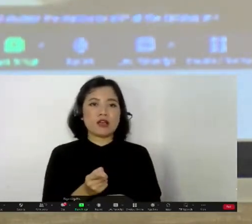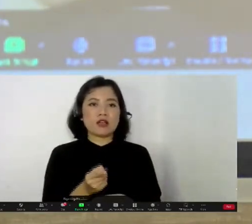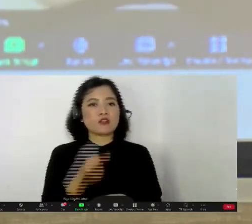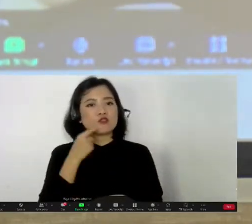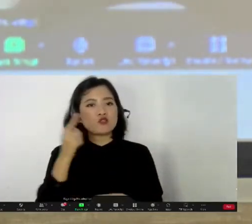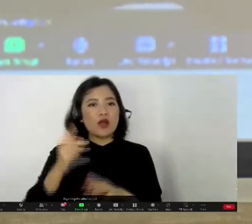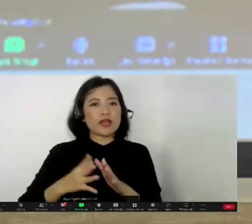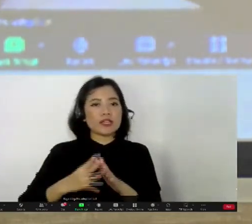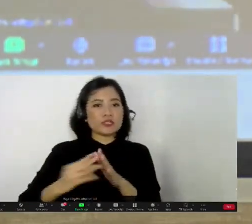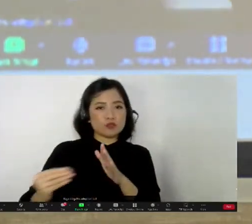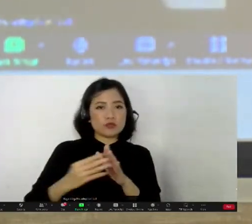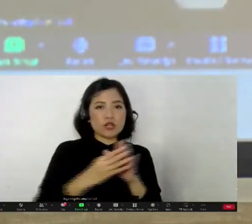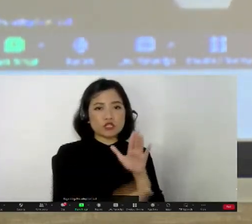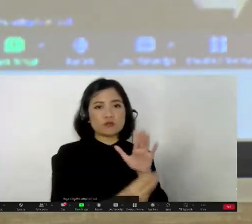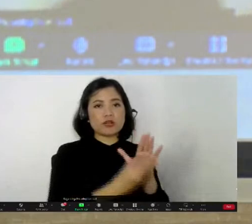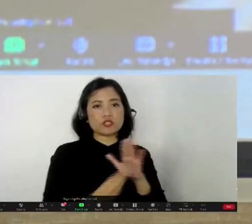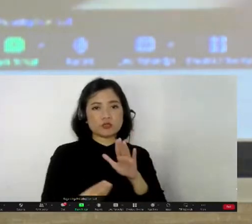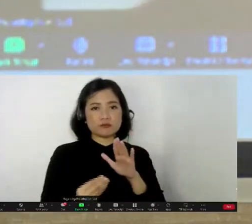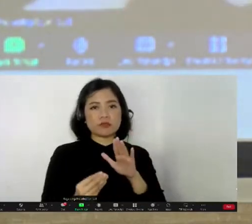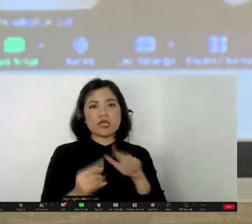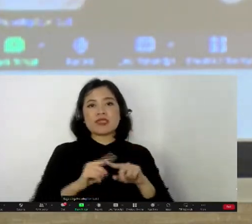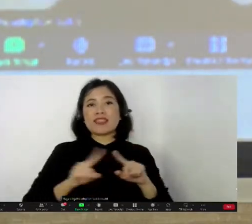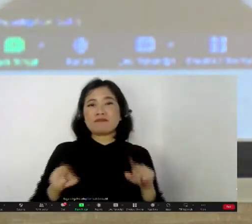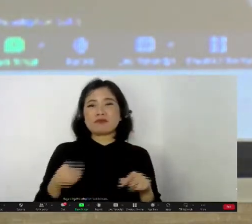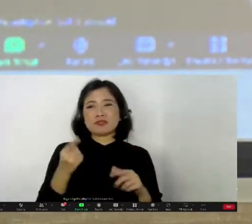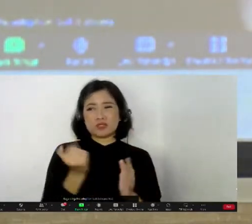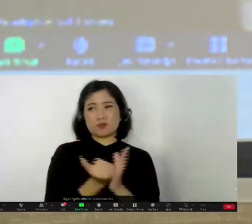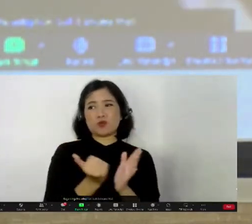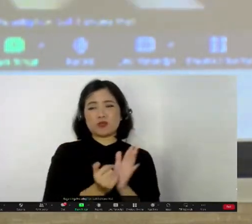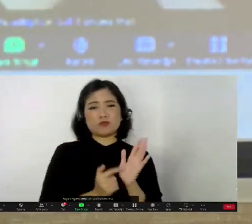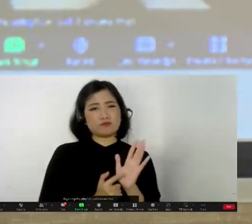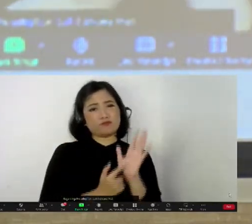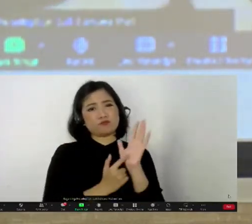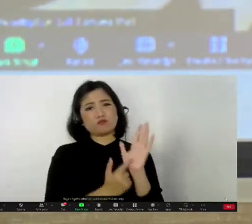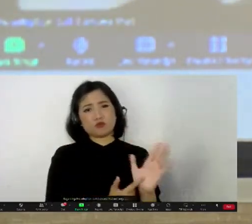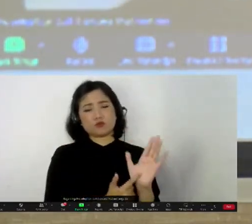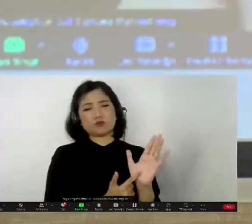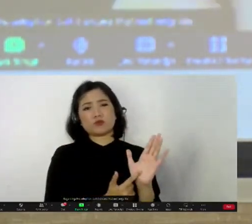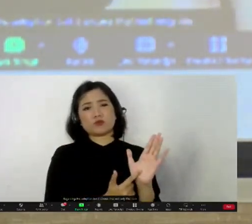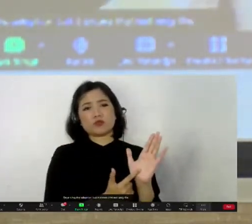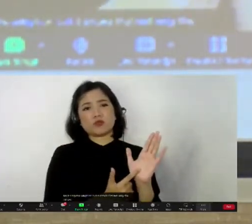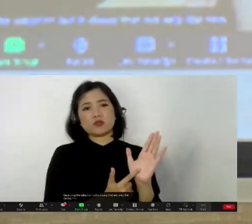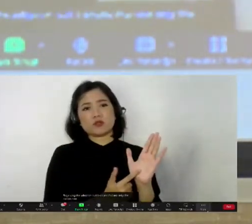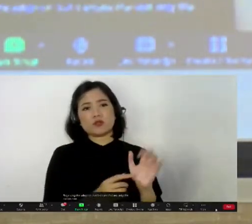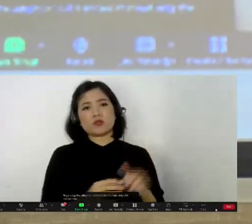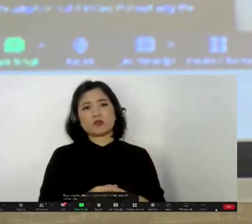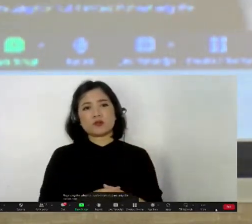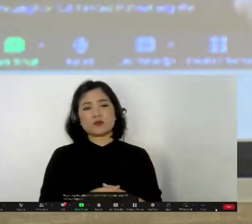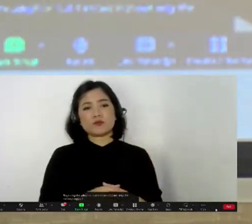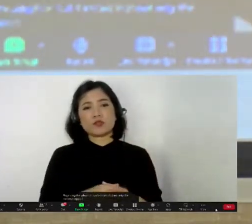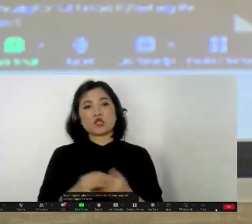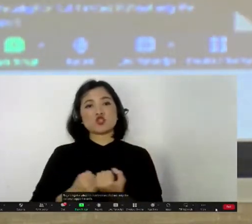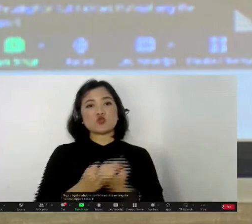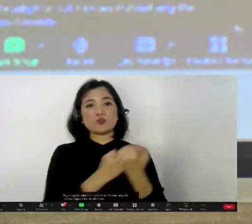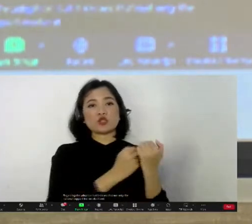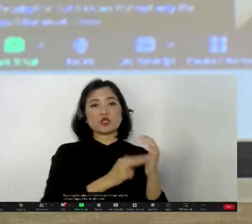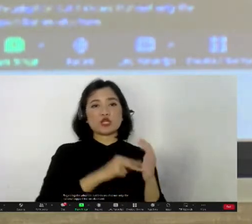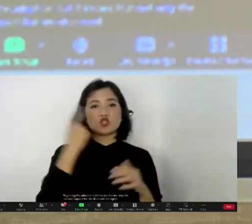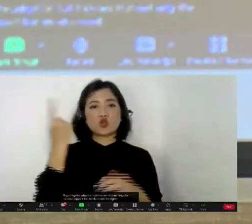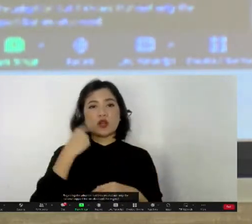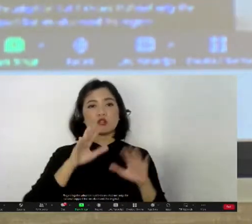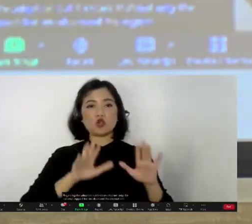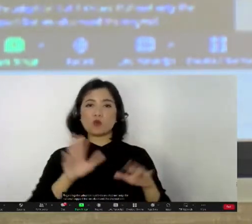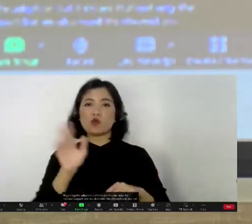but it shows that not only the national support, but we also need the regional and